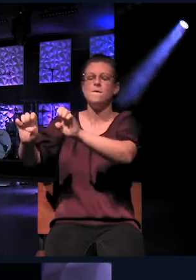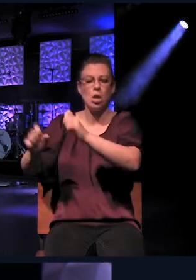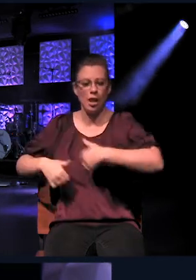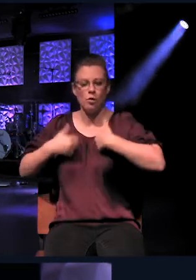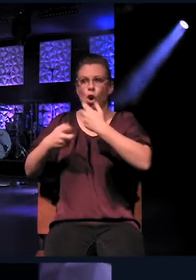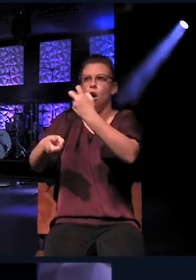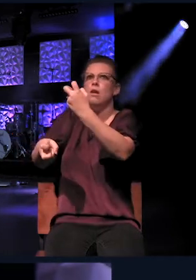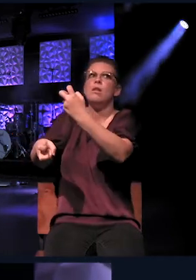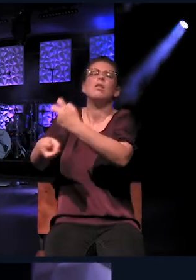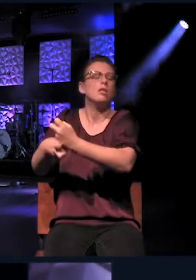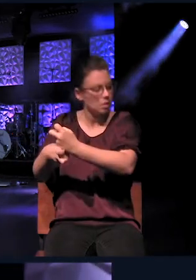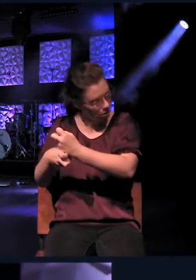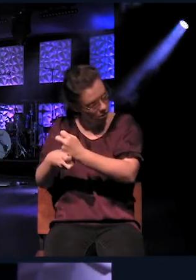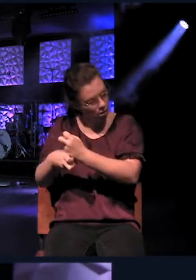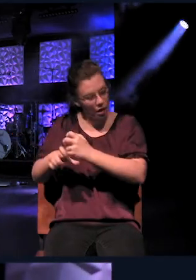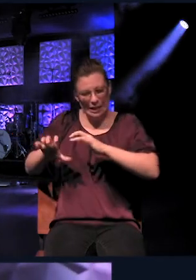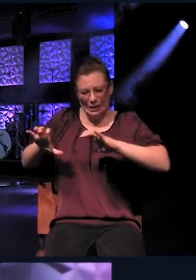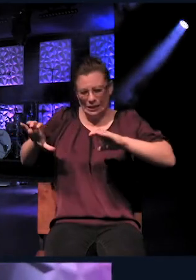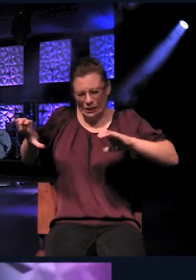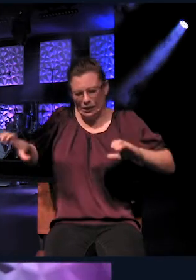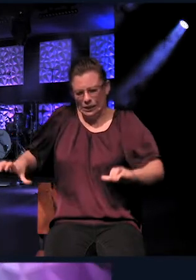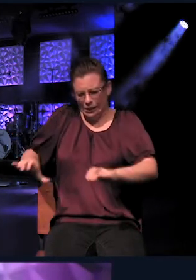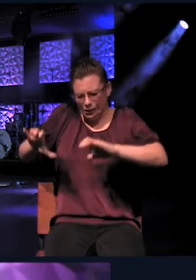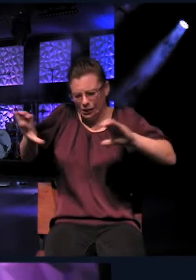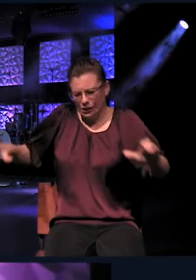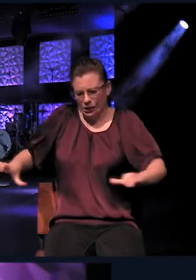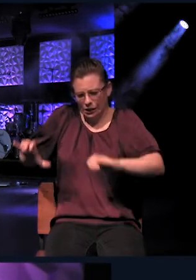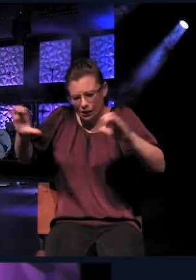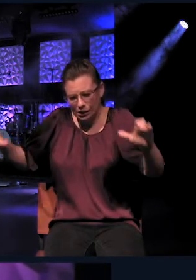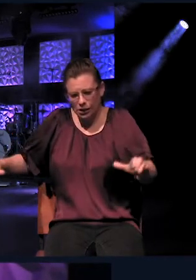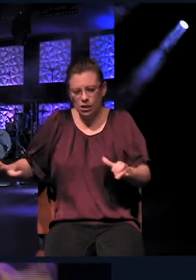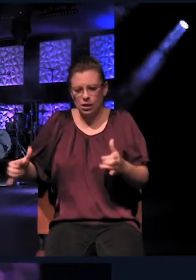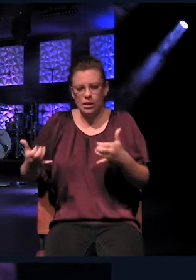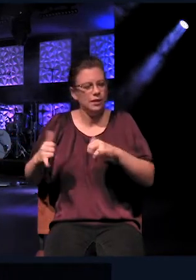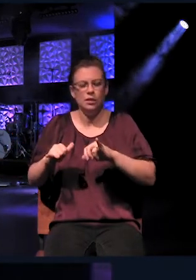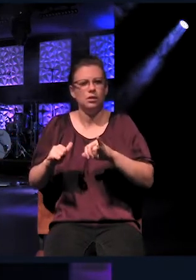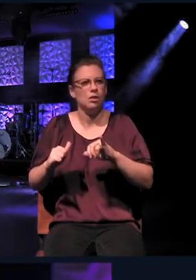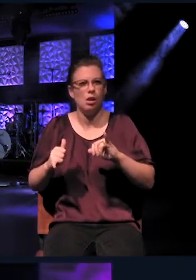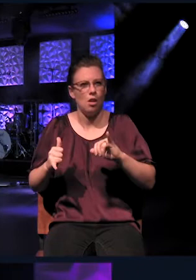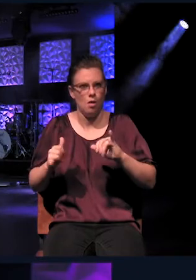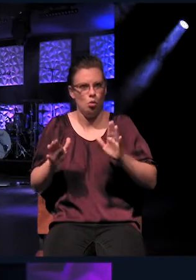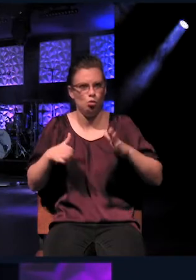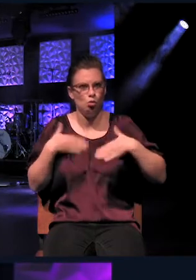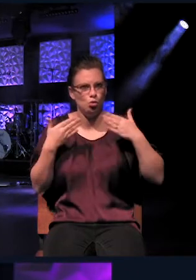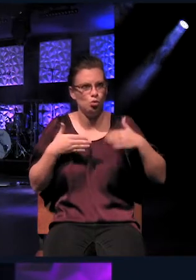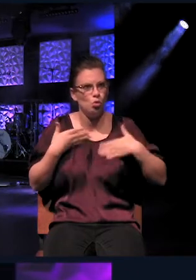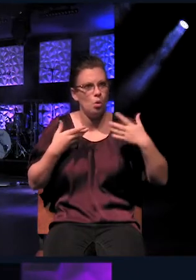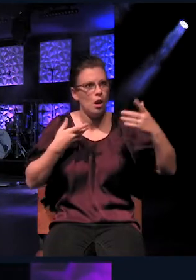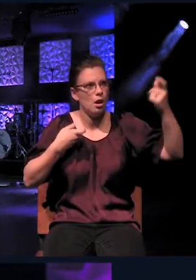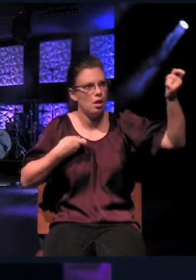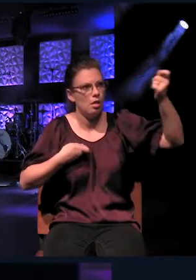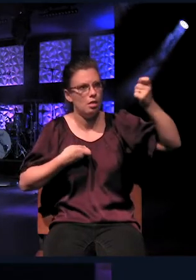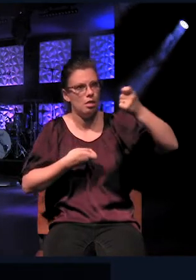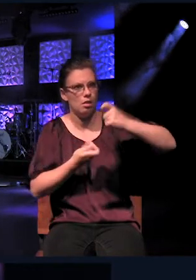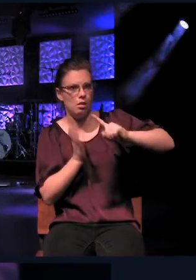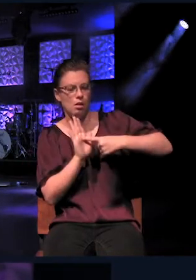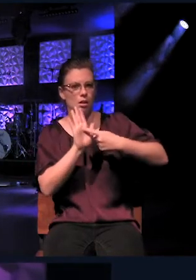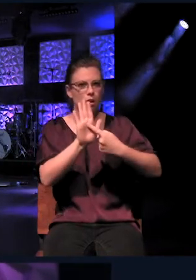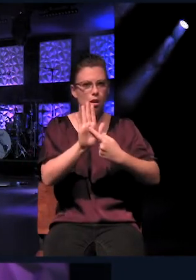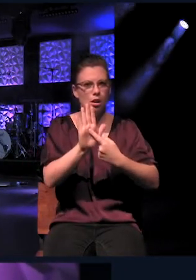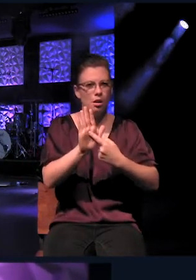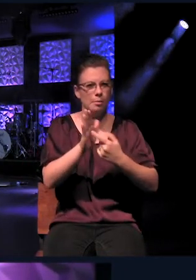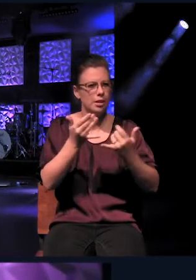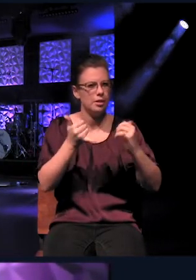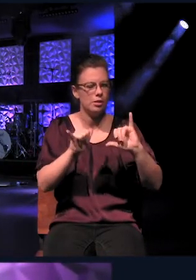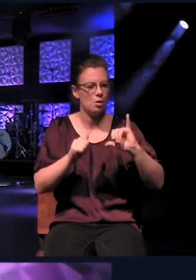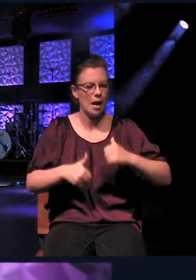But somehow, during that time in my life, I was still able to have joy, even though I was going through one of the hardest times